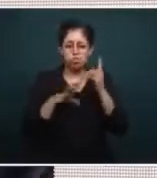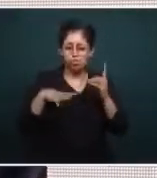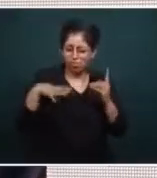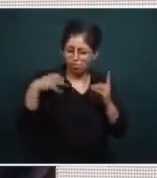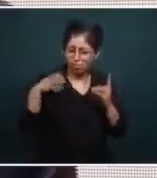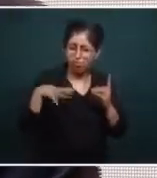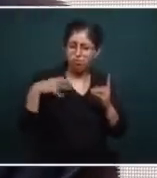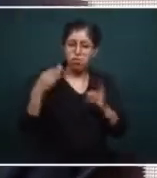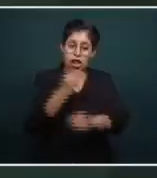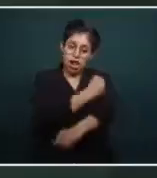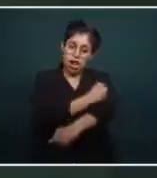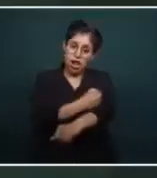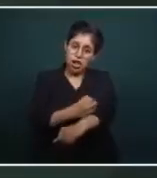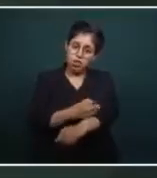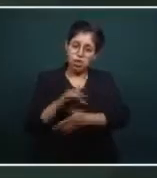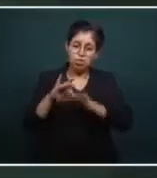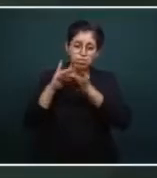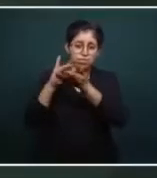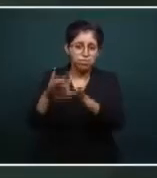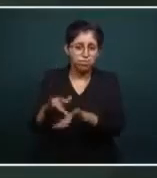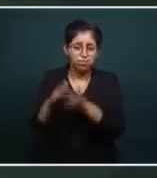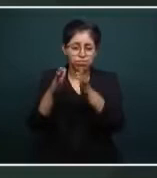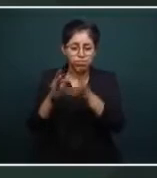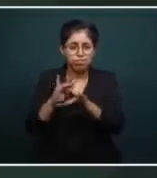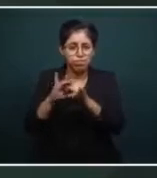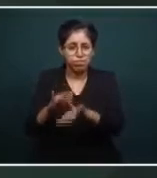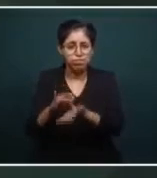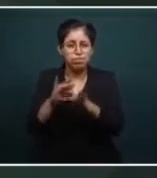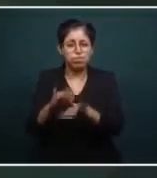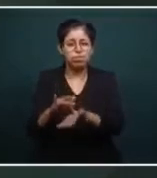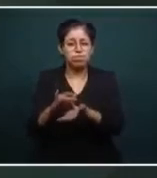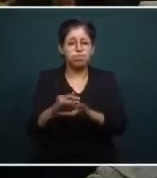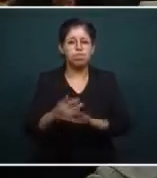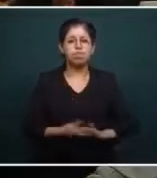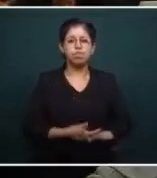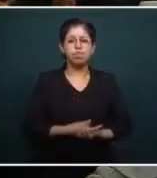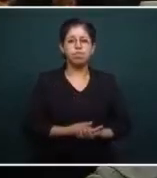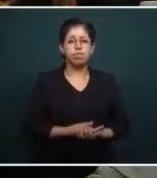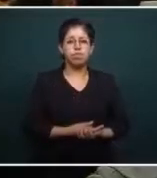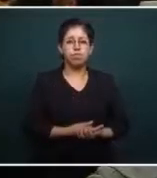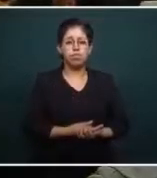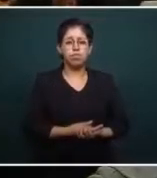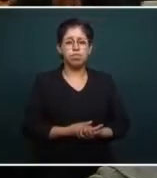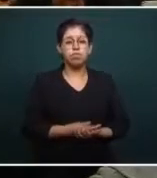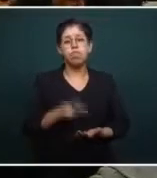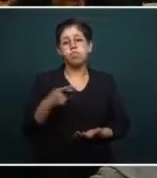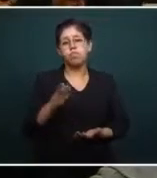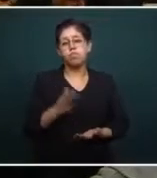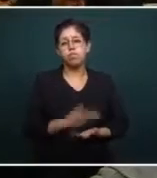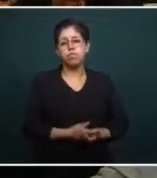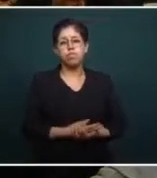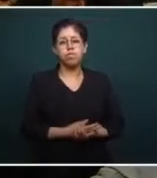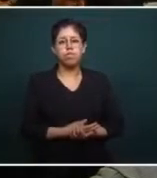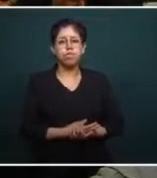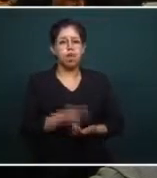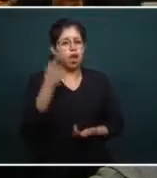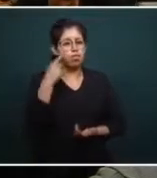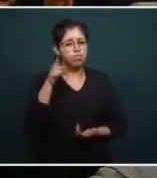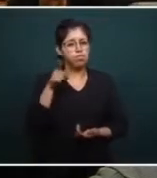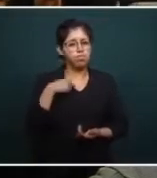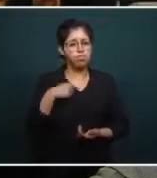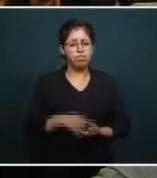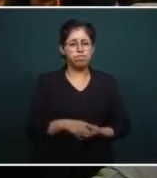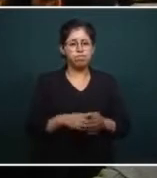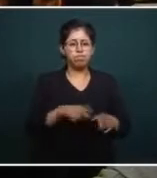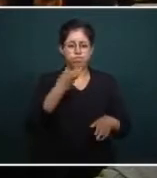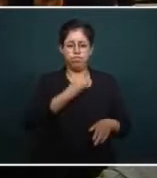las of familias sports que and les families ayudan. that help them. Oh, Bueno, so ahí there está it is. el There's the medallero. results,